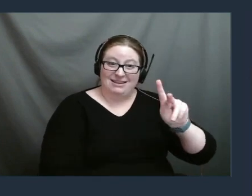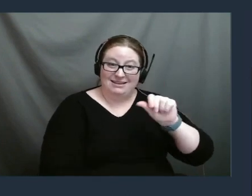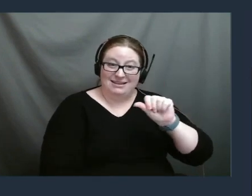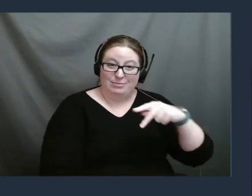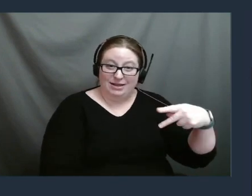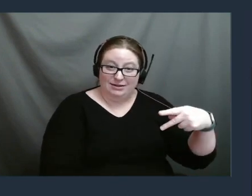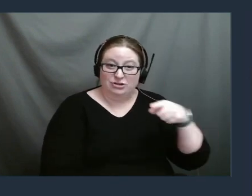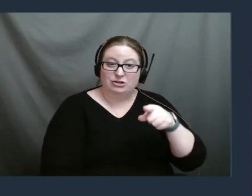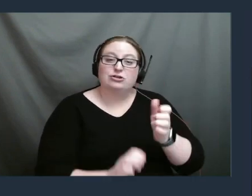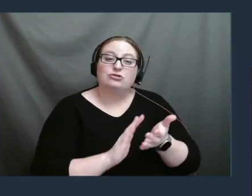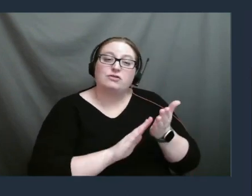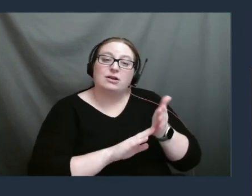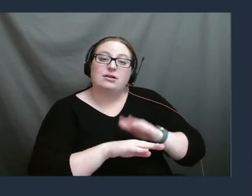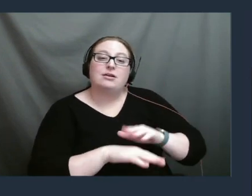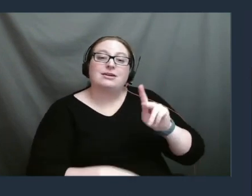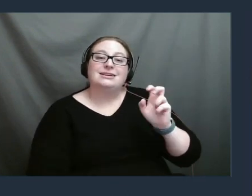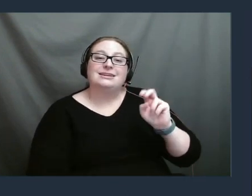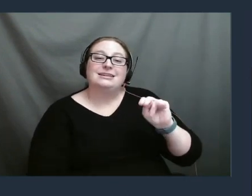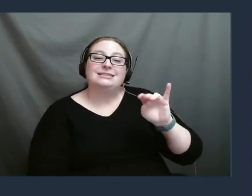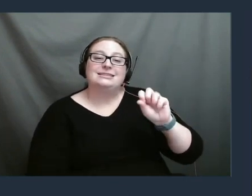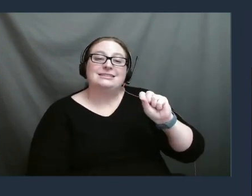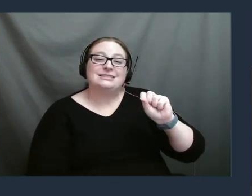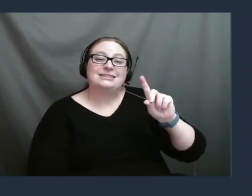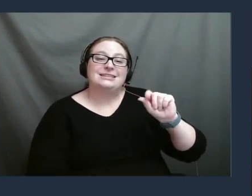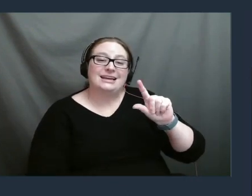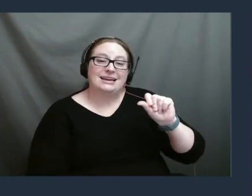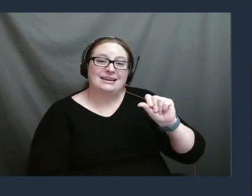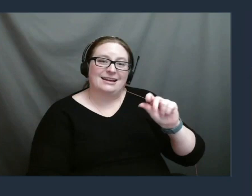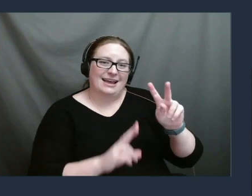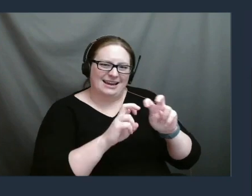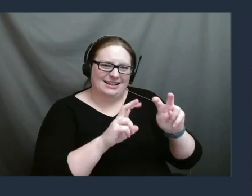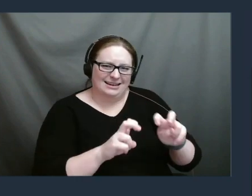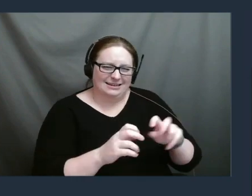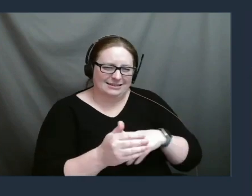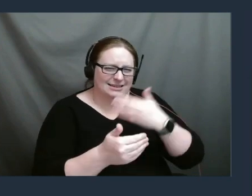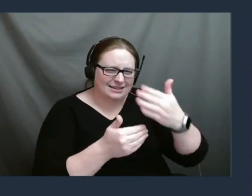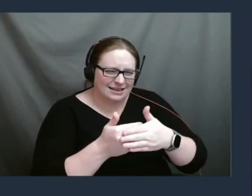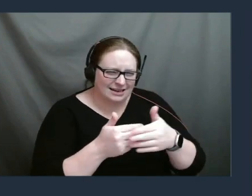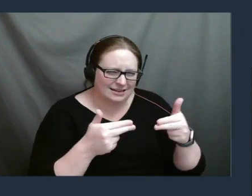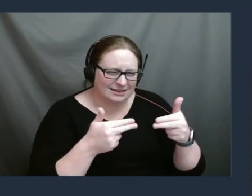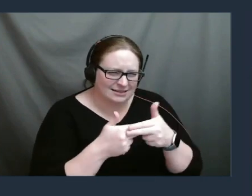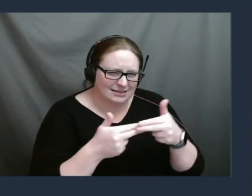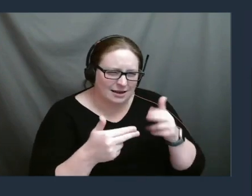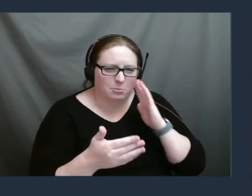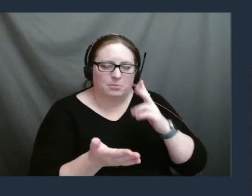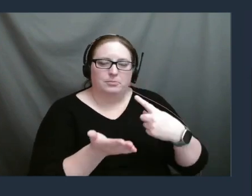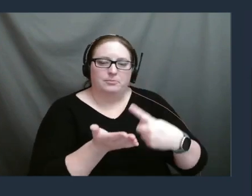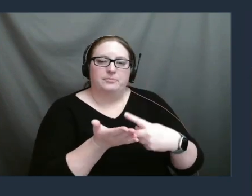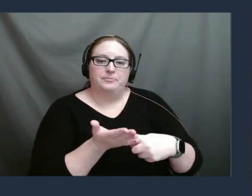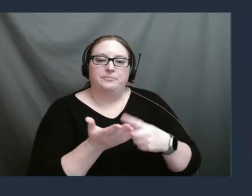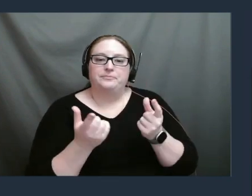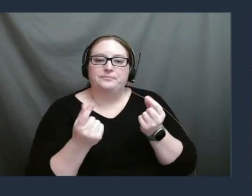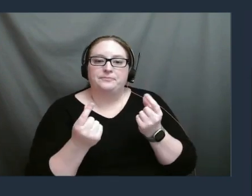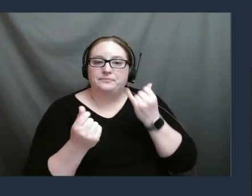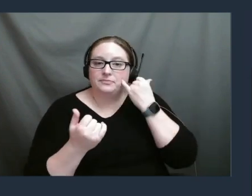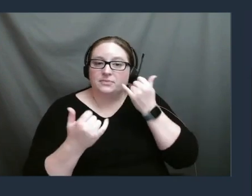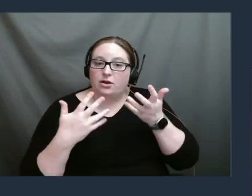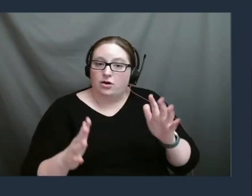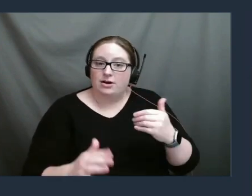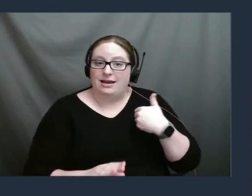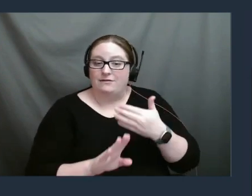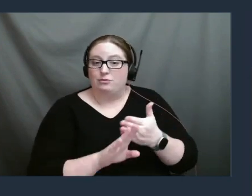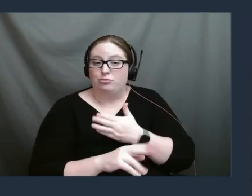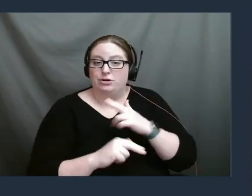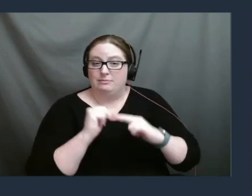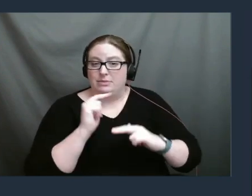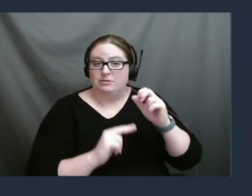running it on Kinesis data analytics. But in the next slide, we'll talk about what you can do if you already have a pre-built machine